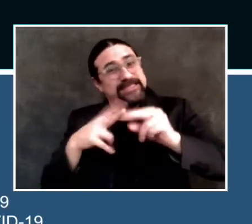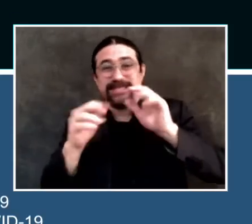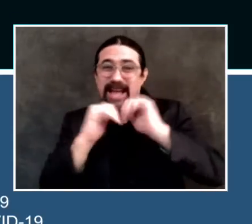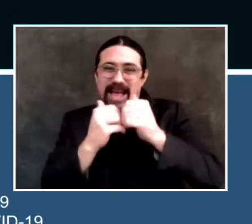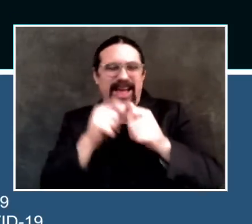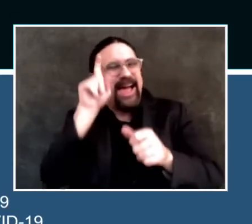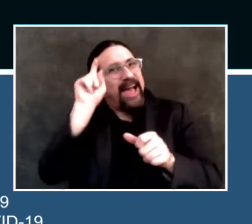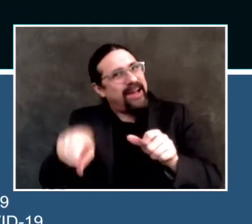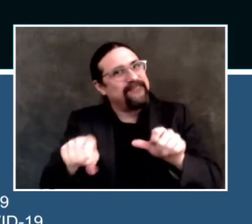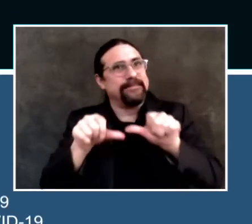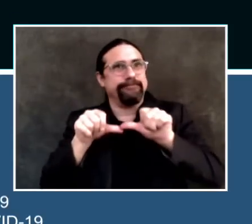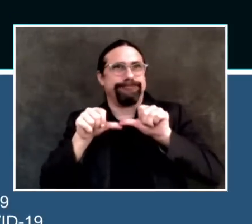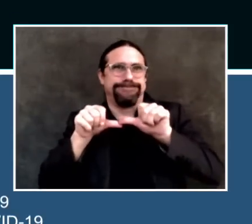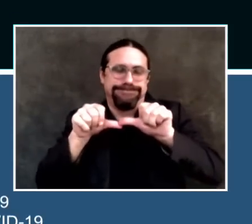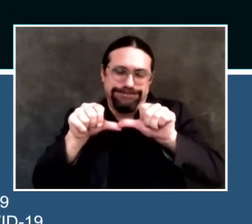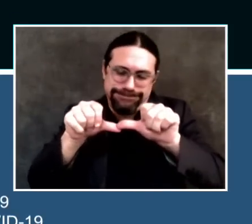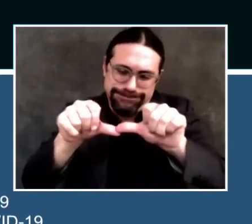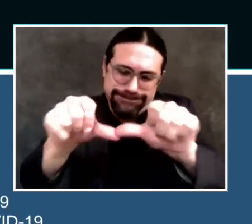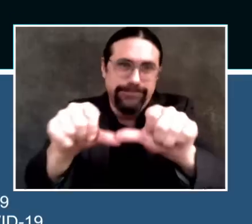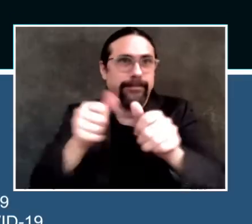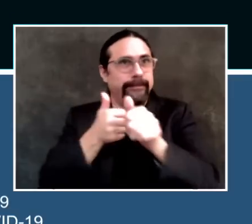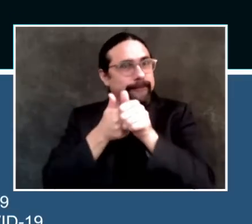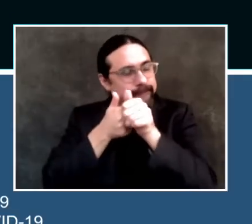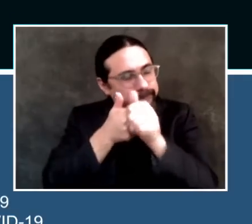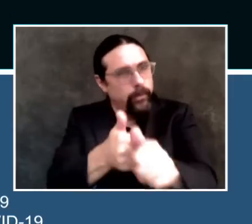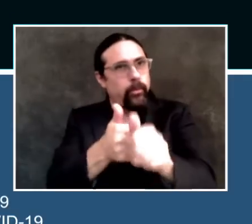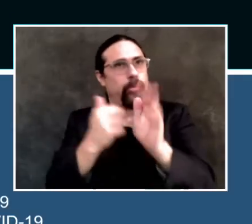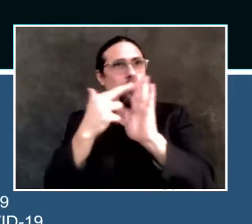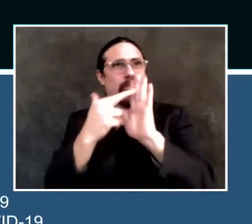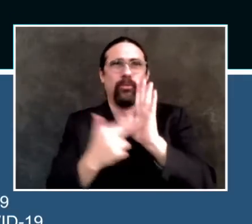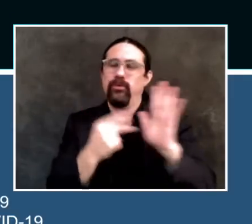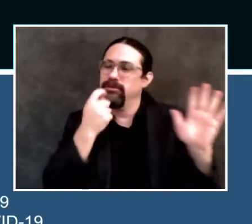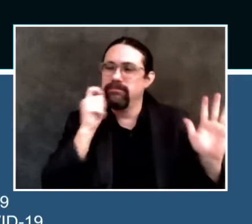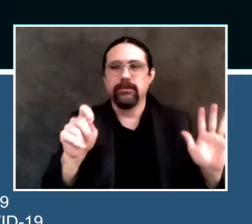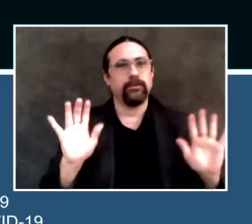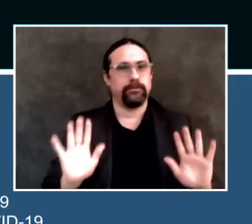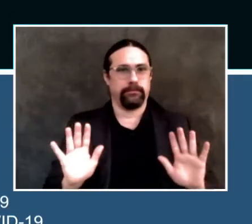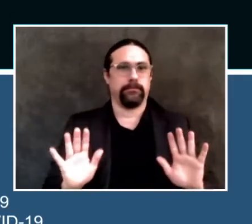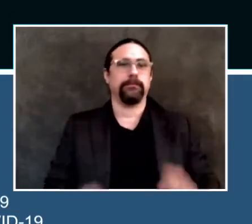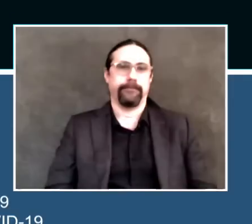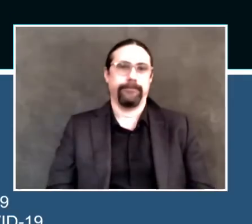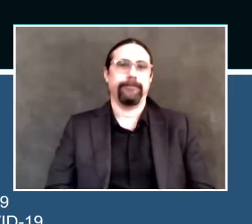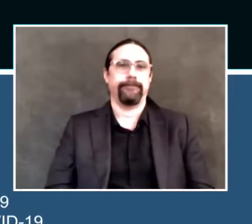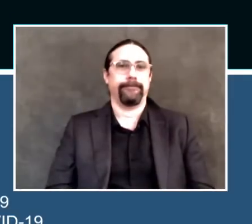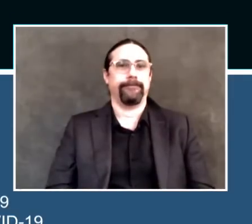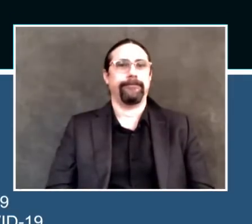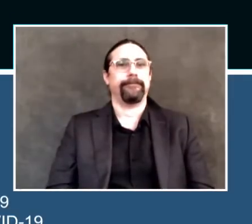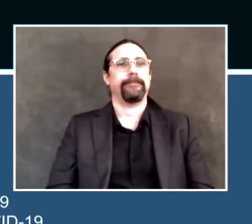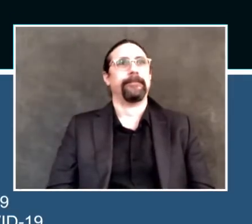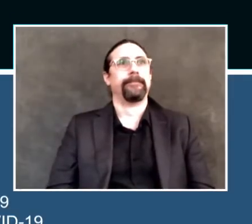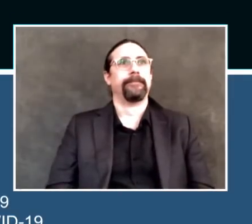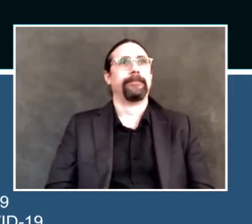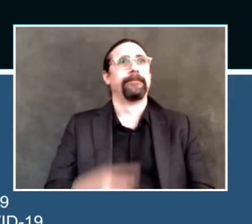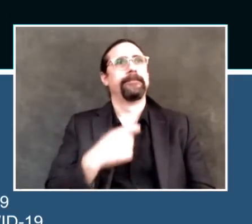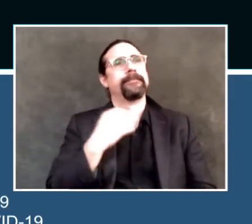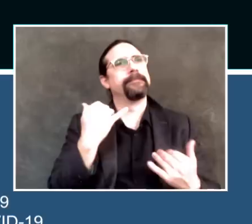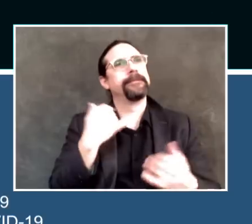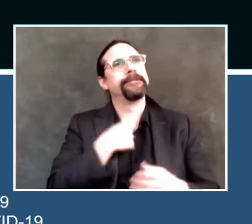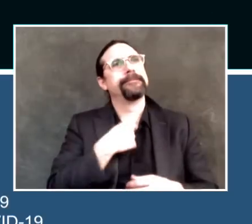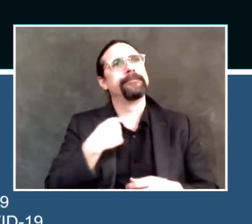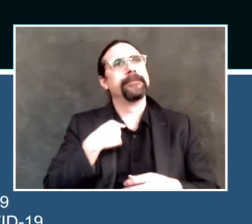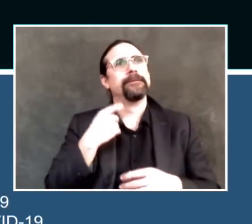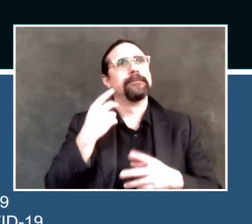in real time, along with everyone here at City Hall, everyone in the health department, health and hospitals, emergency management, all the people leading this effort to